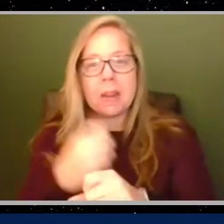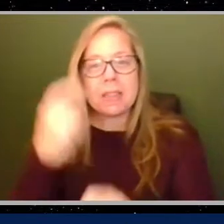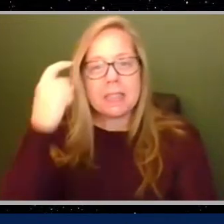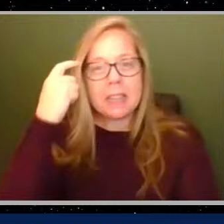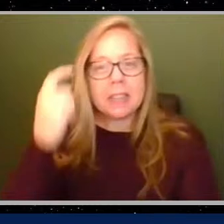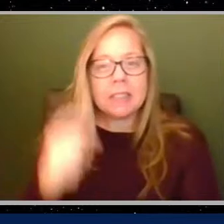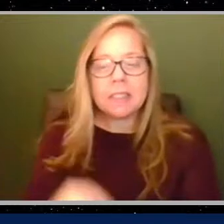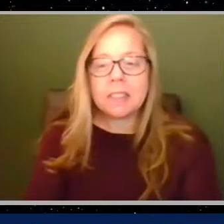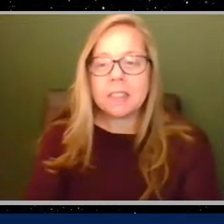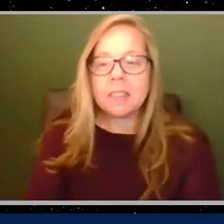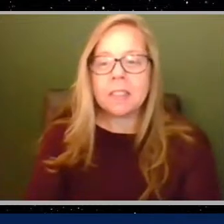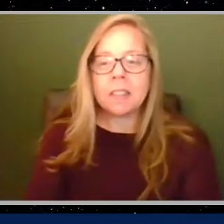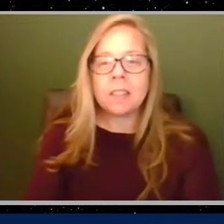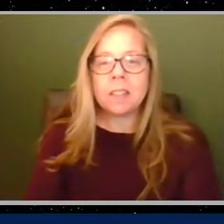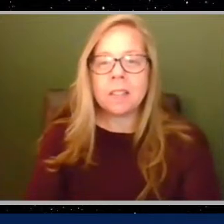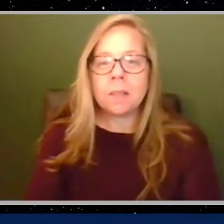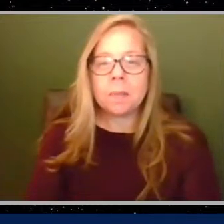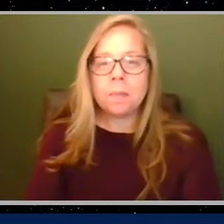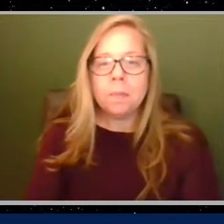if